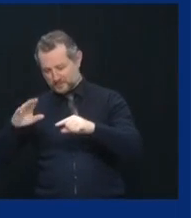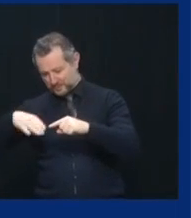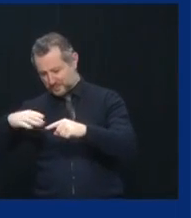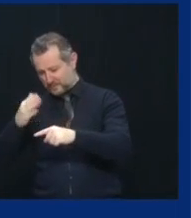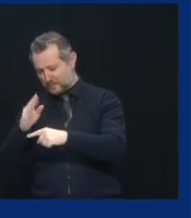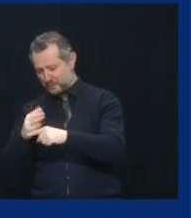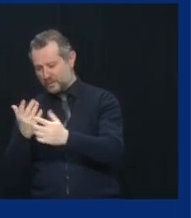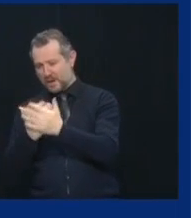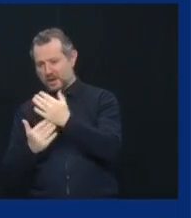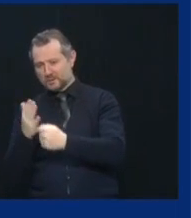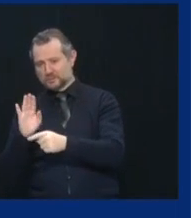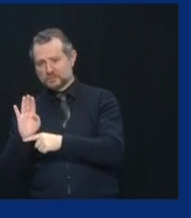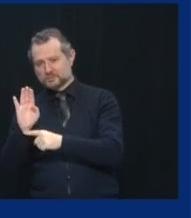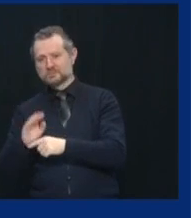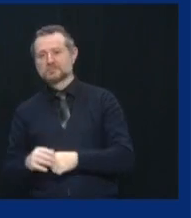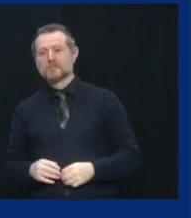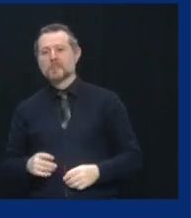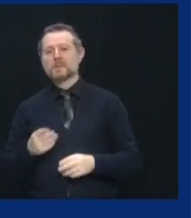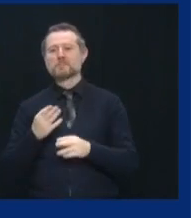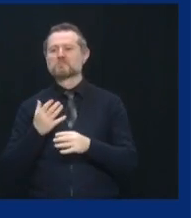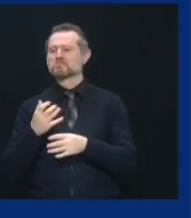roster.